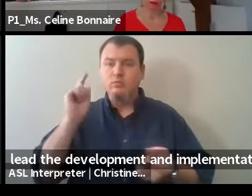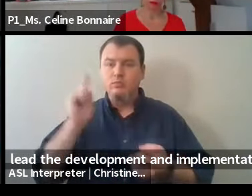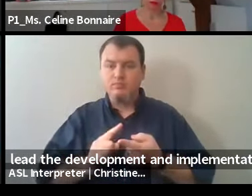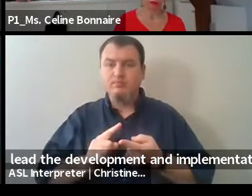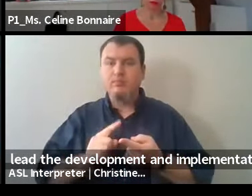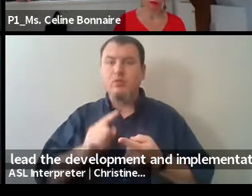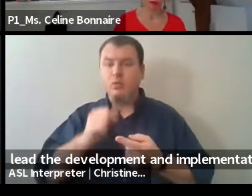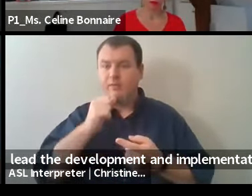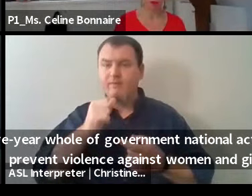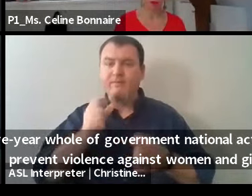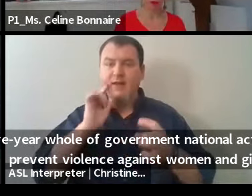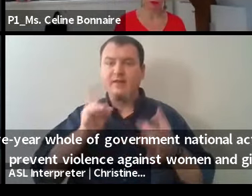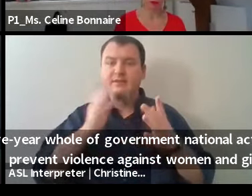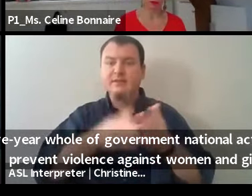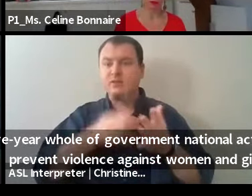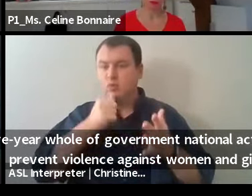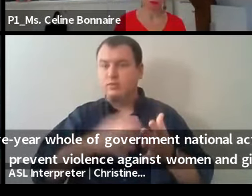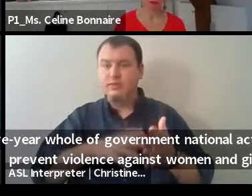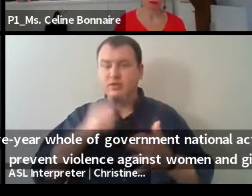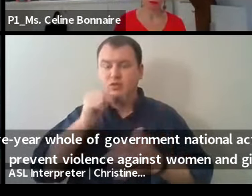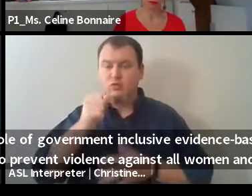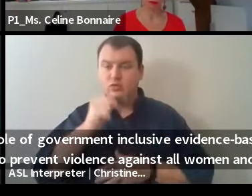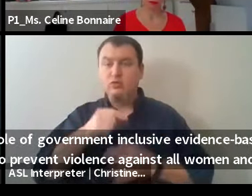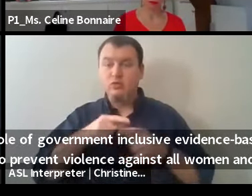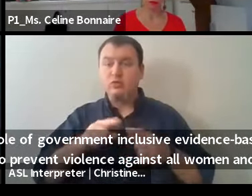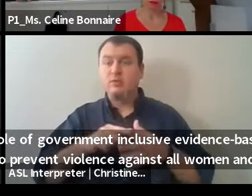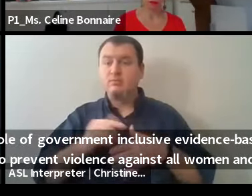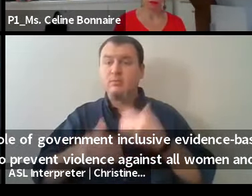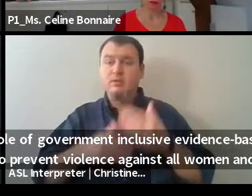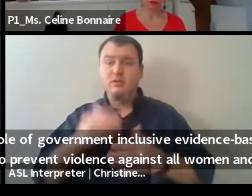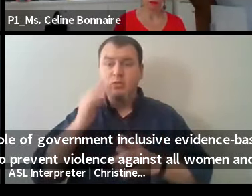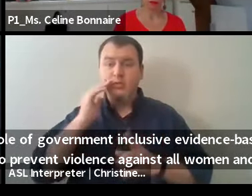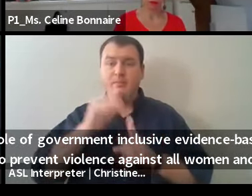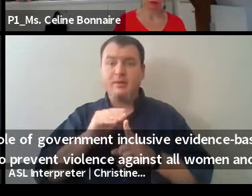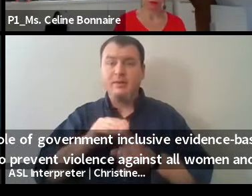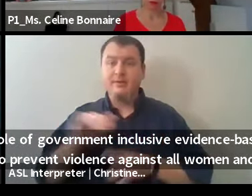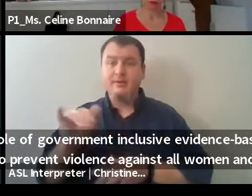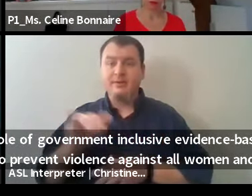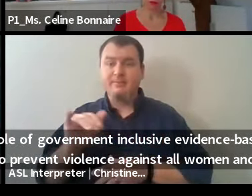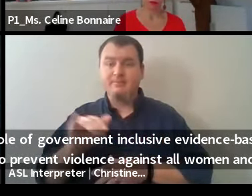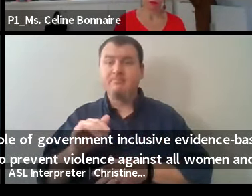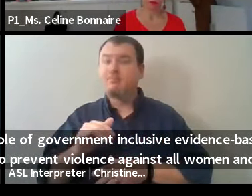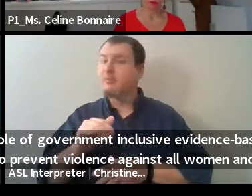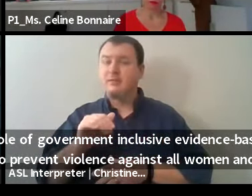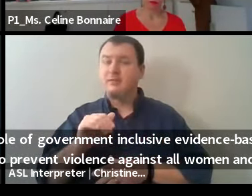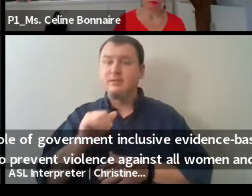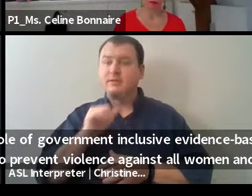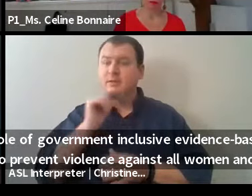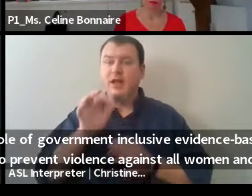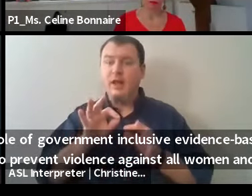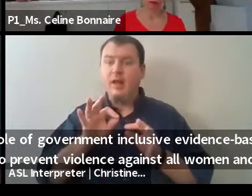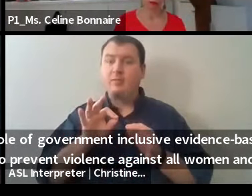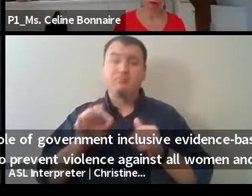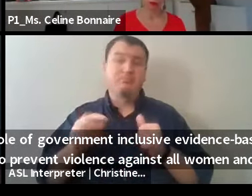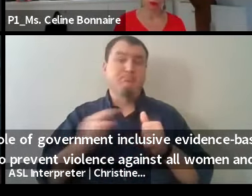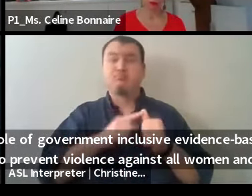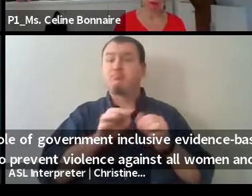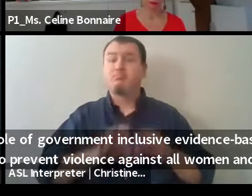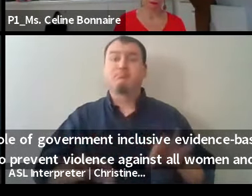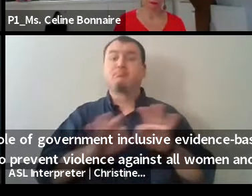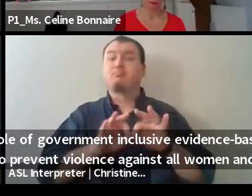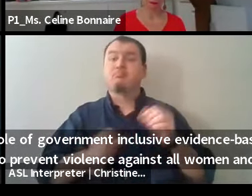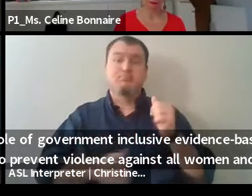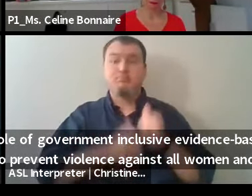girls. Colleagues, during this process, we were reminded again that firstly, it is not only key to initiate the work rapidly